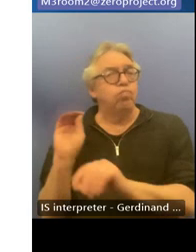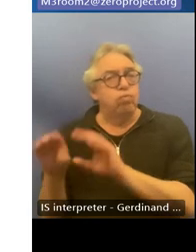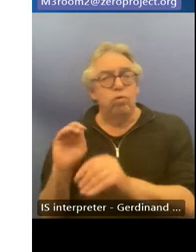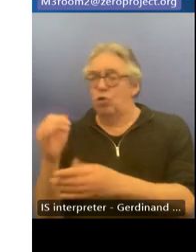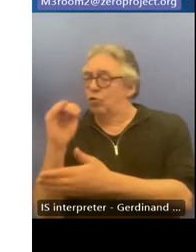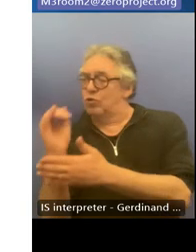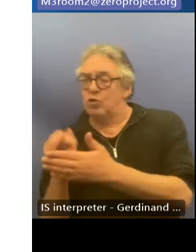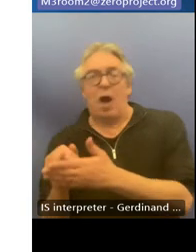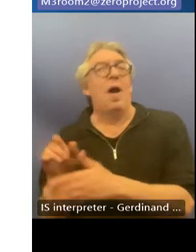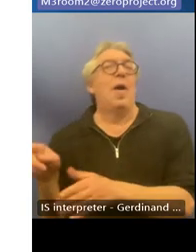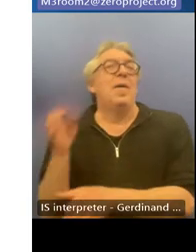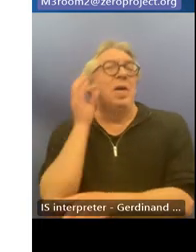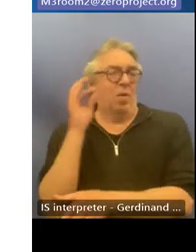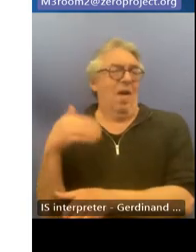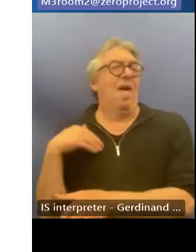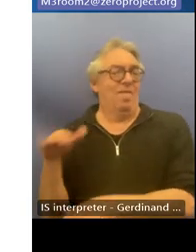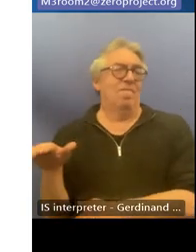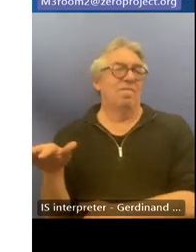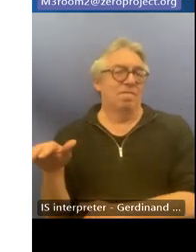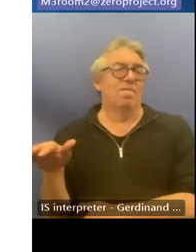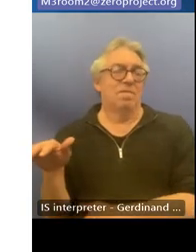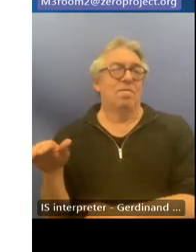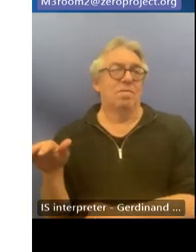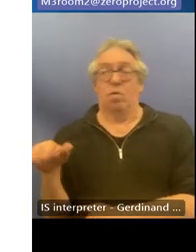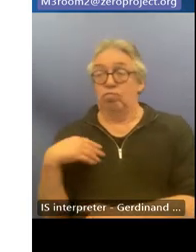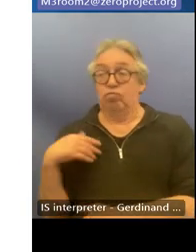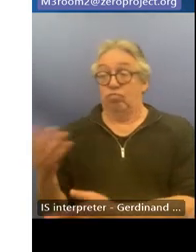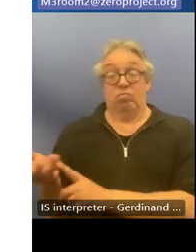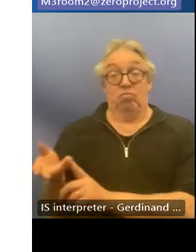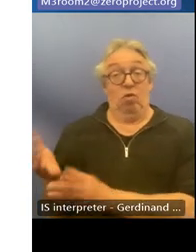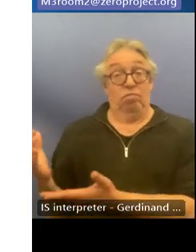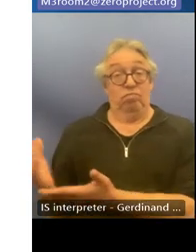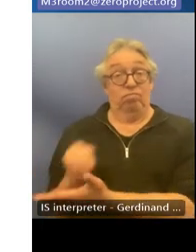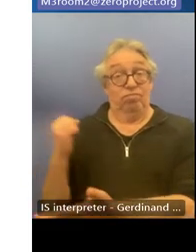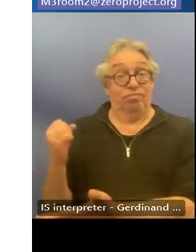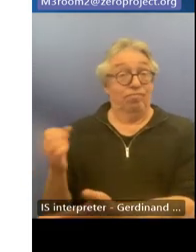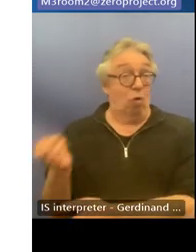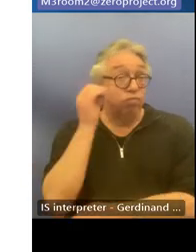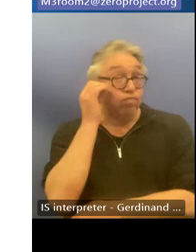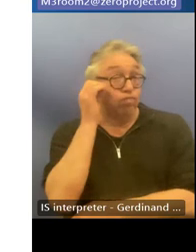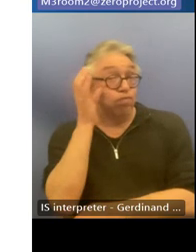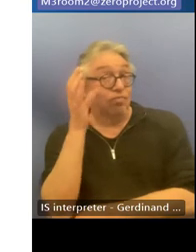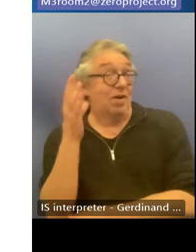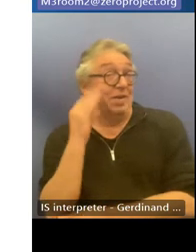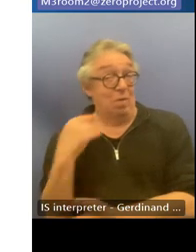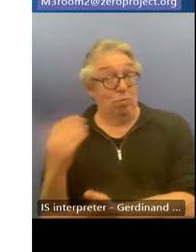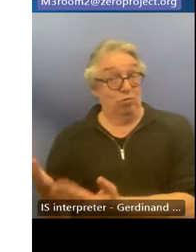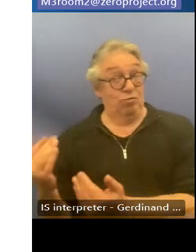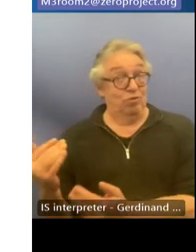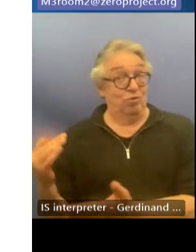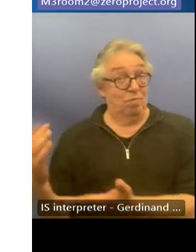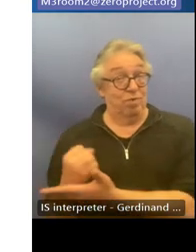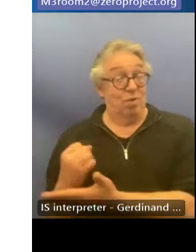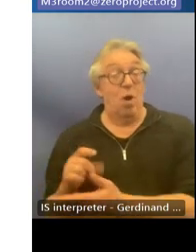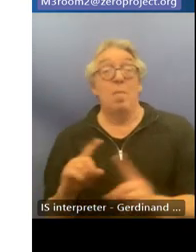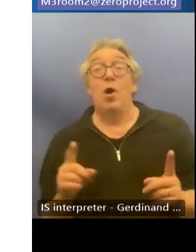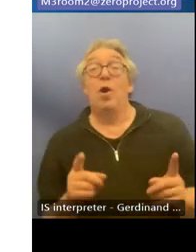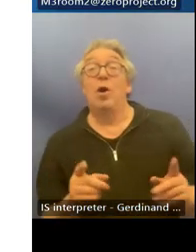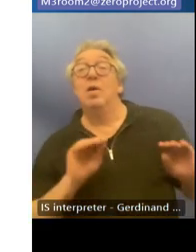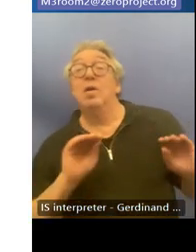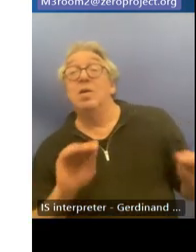And we use our knowledge and expertise to make the best learning experiences possible, but always with our deaf